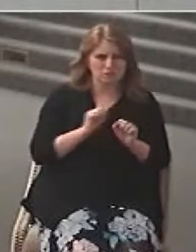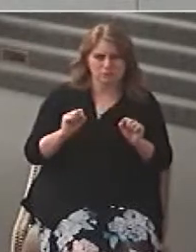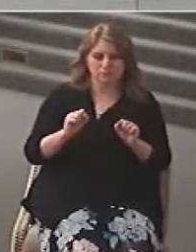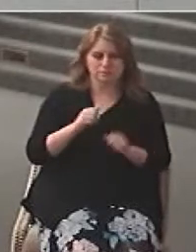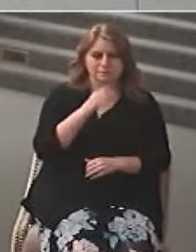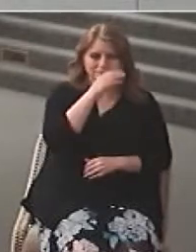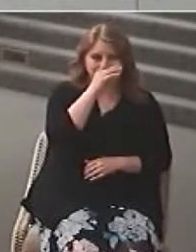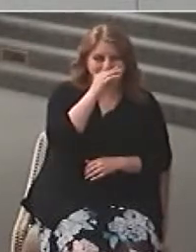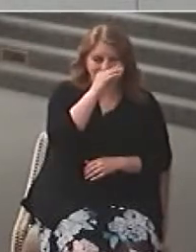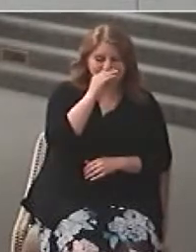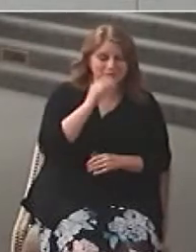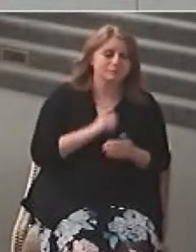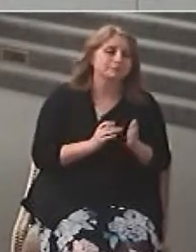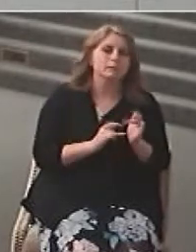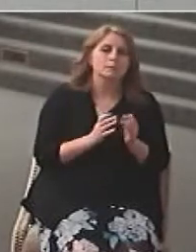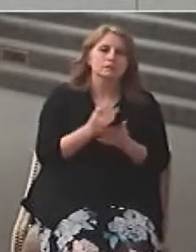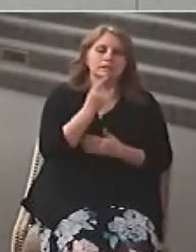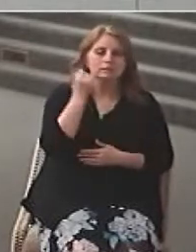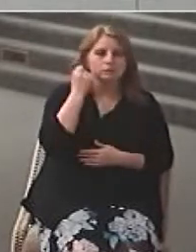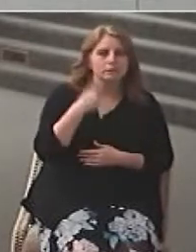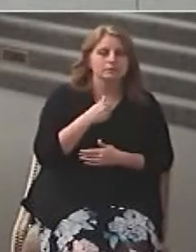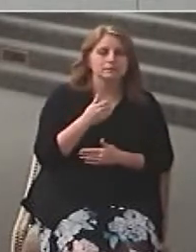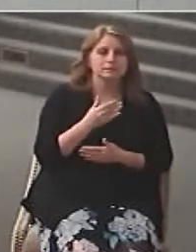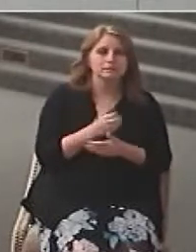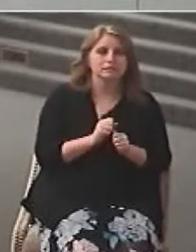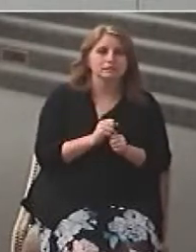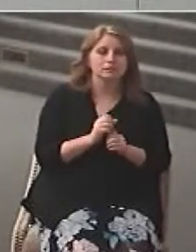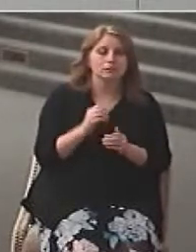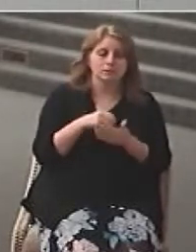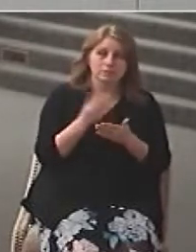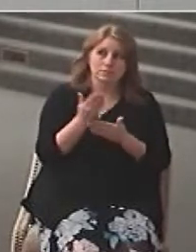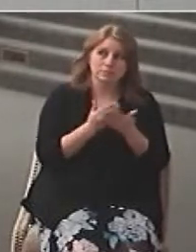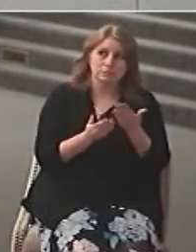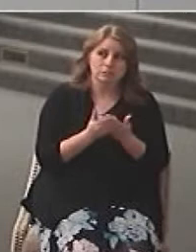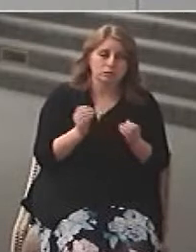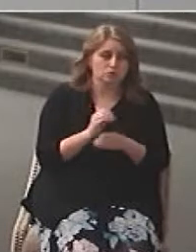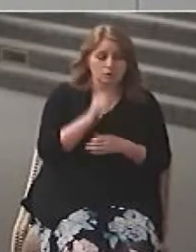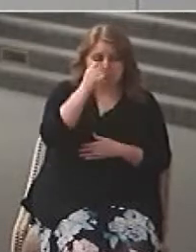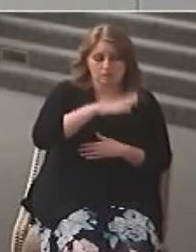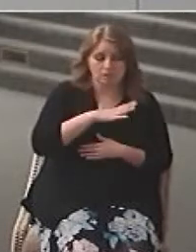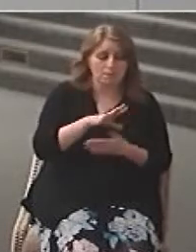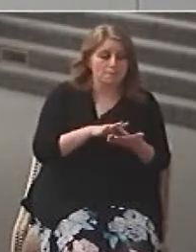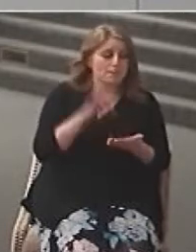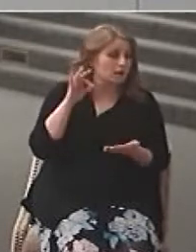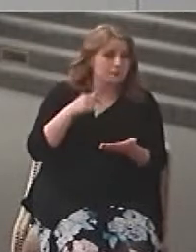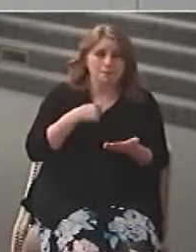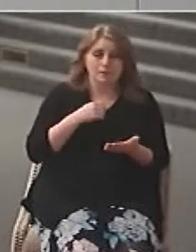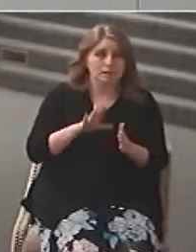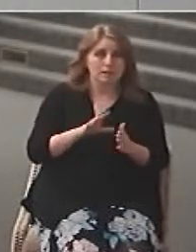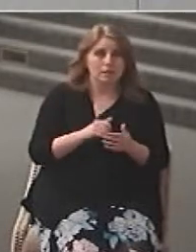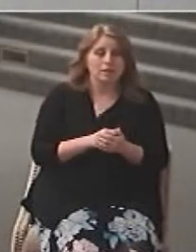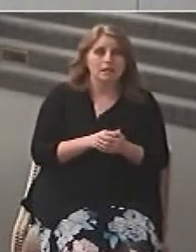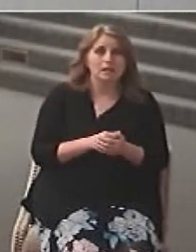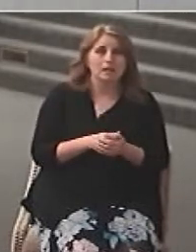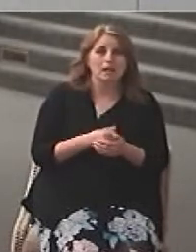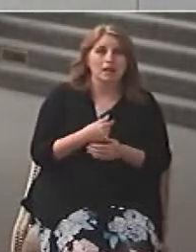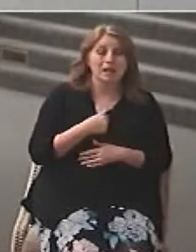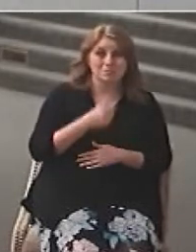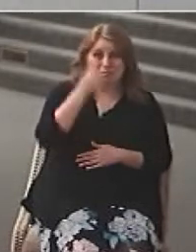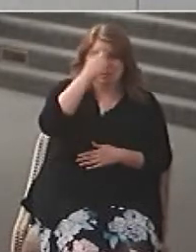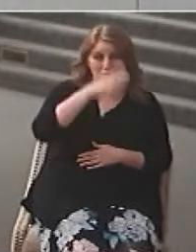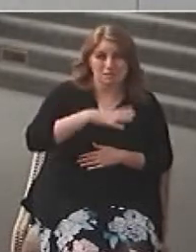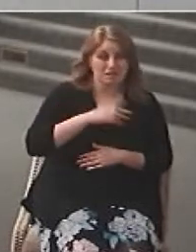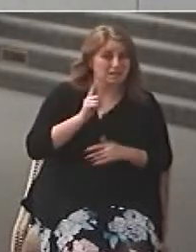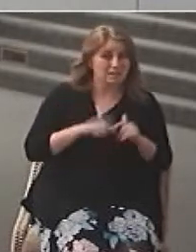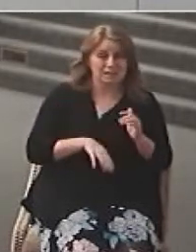The Bible says that if we're saved, that we're in His hand and no man can pluck Him out. That means that we can't get... I'm a man and I can't pluck myself out of the hand of